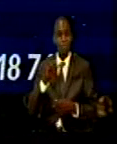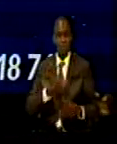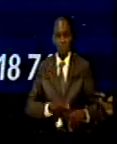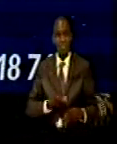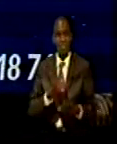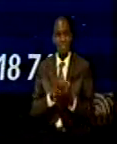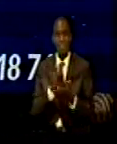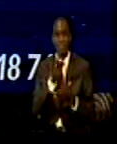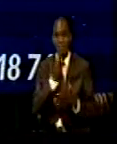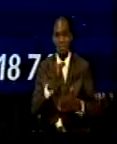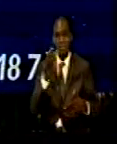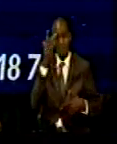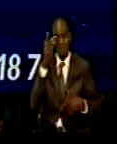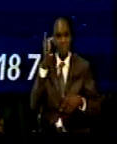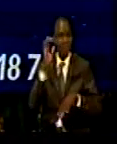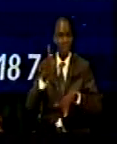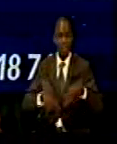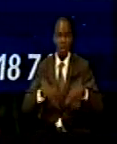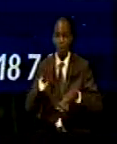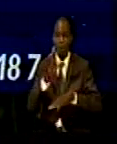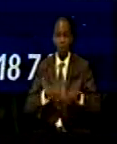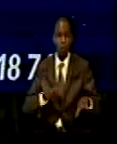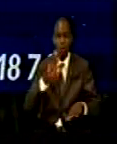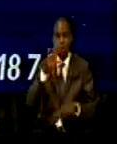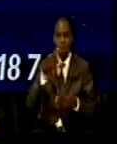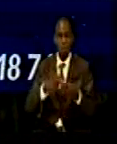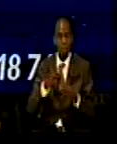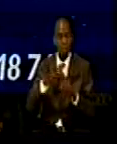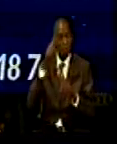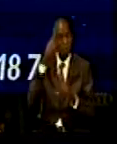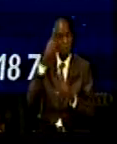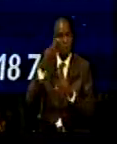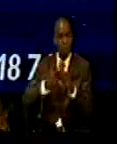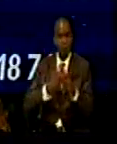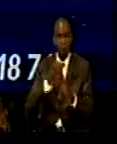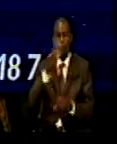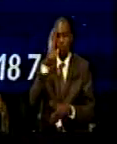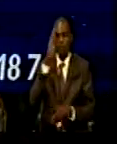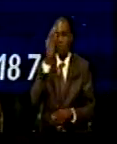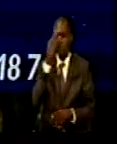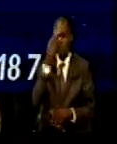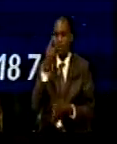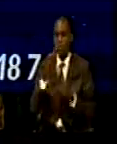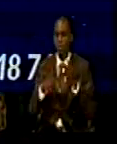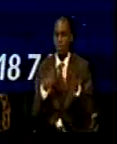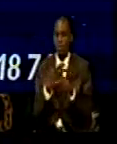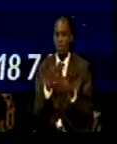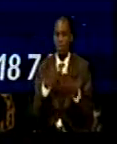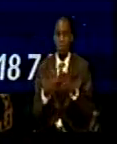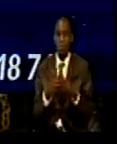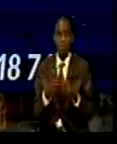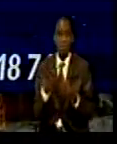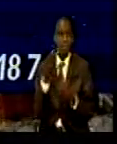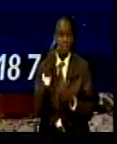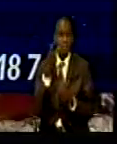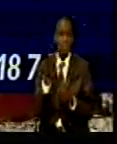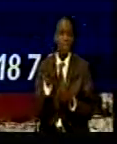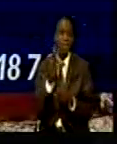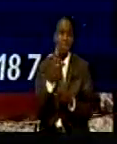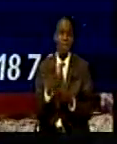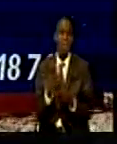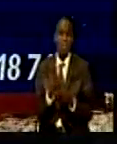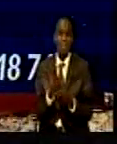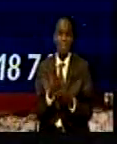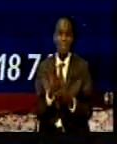months, then you understand what I'm saying. This is a child that you're looking at. I wouldn't have brought her